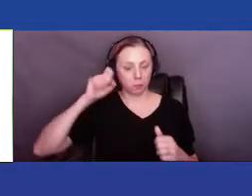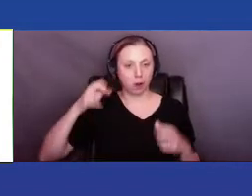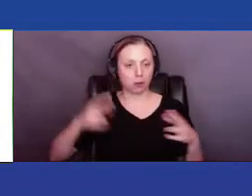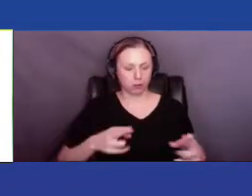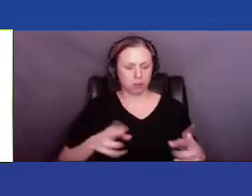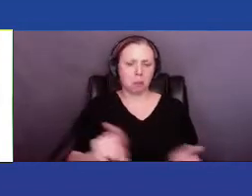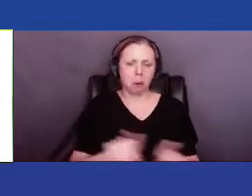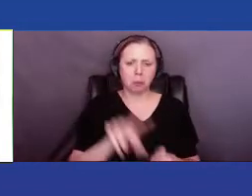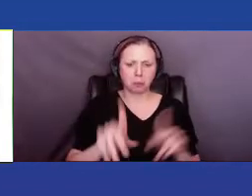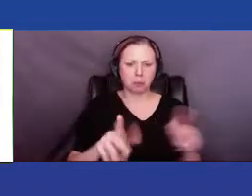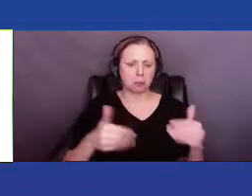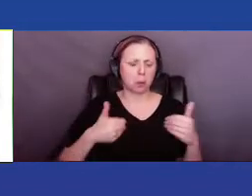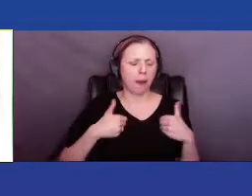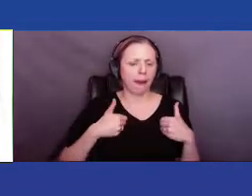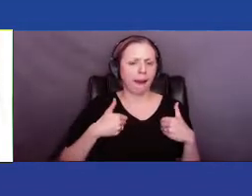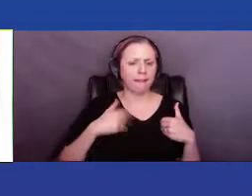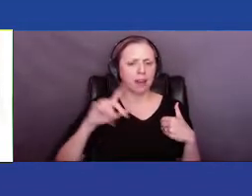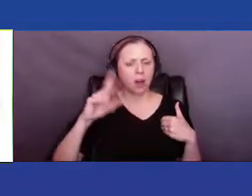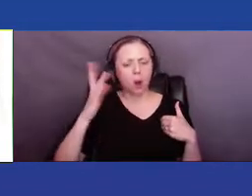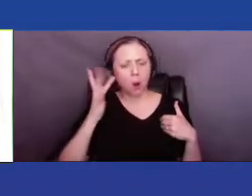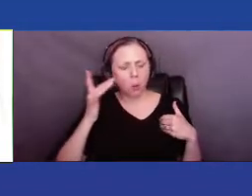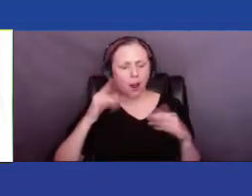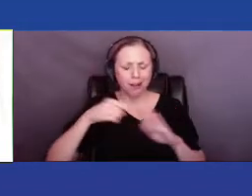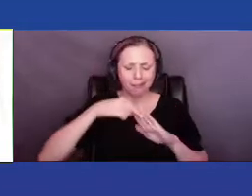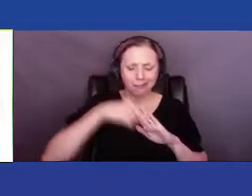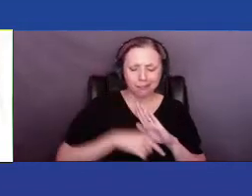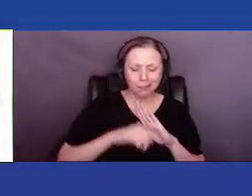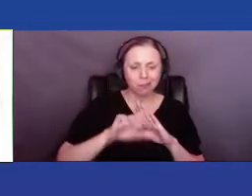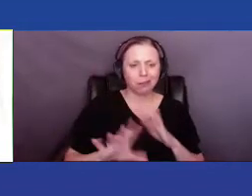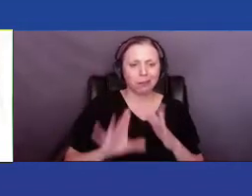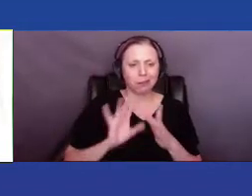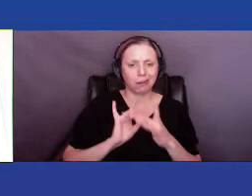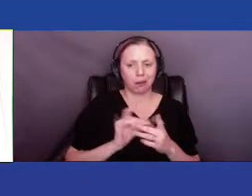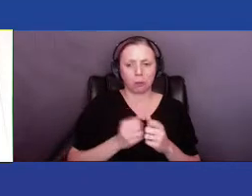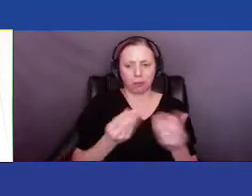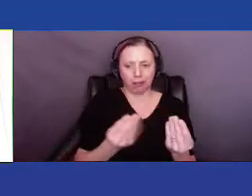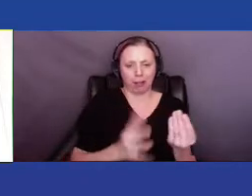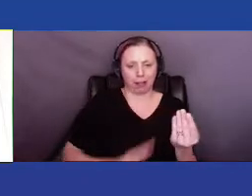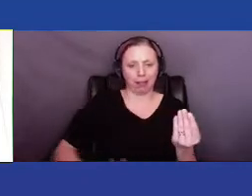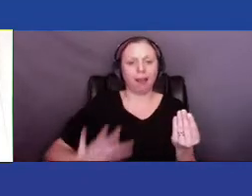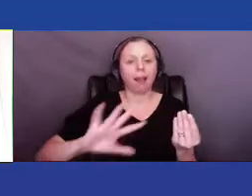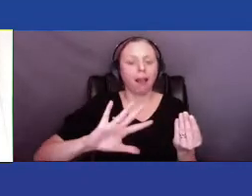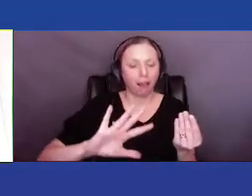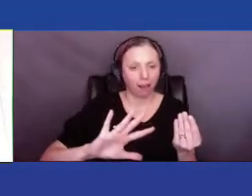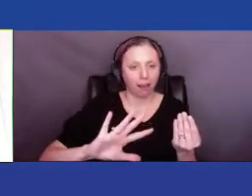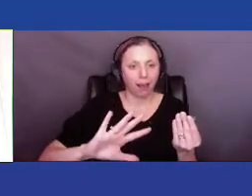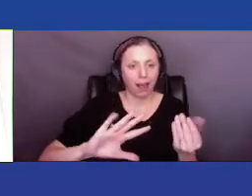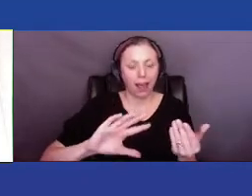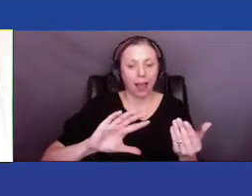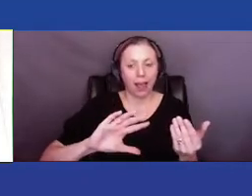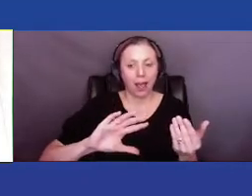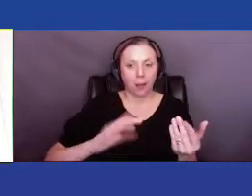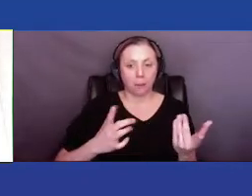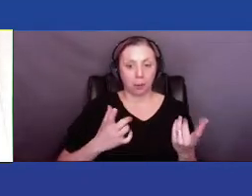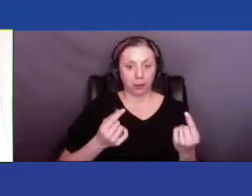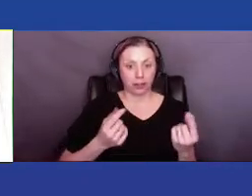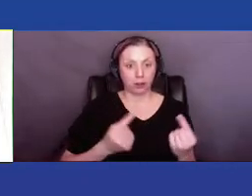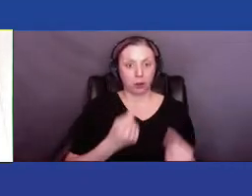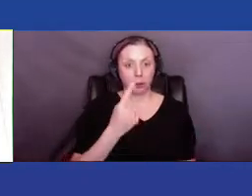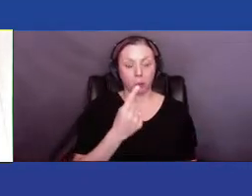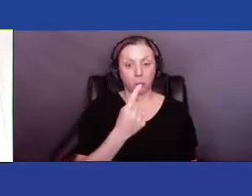do, to deepen their connection to this landscape by spending a mile and a half